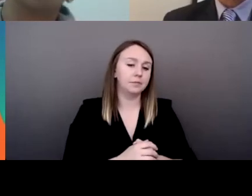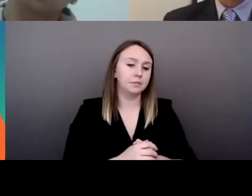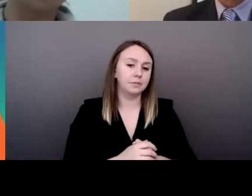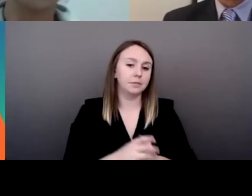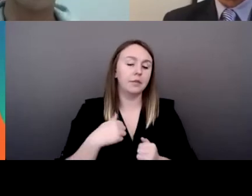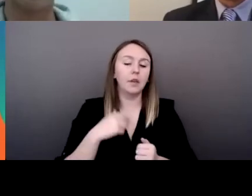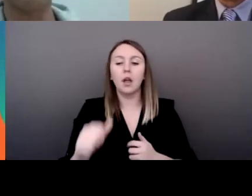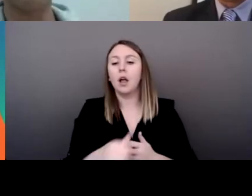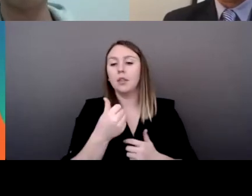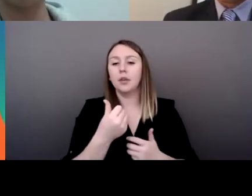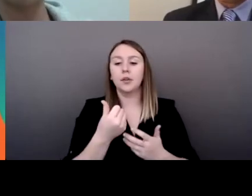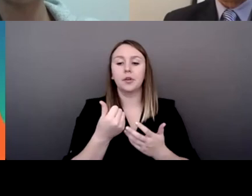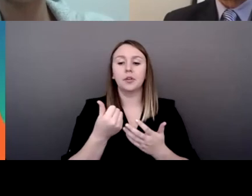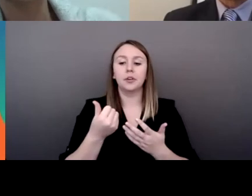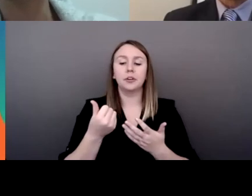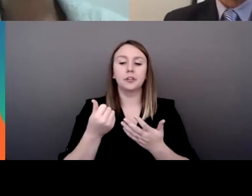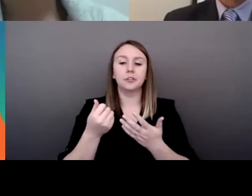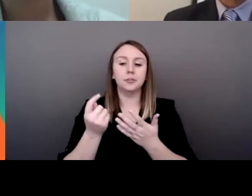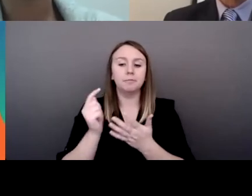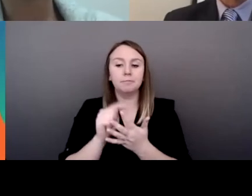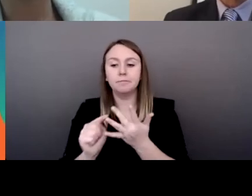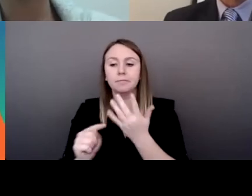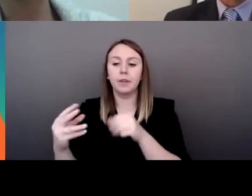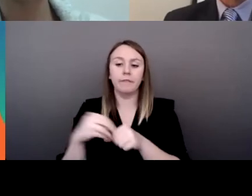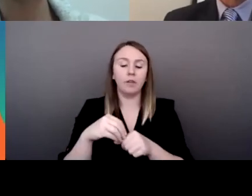give a big generational arc to this,